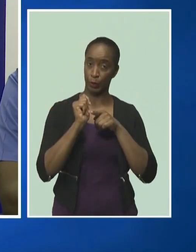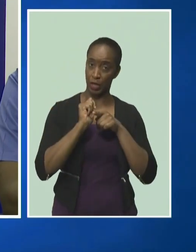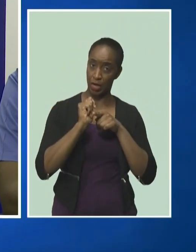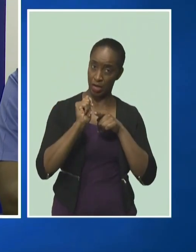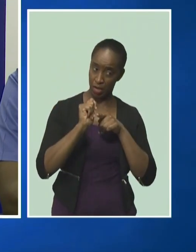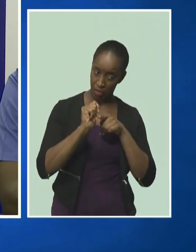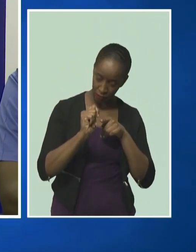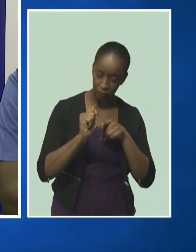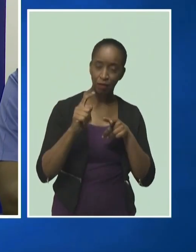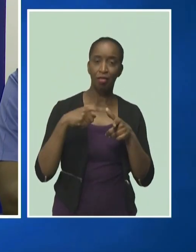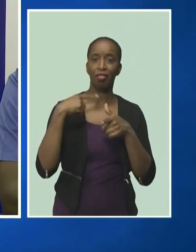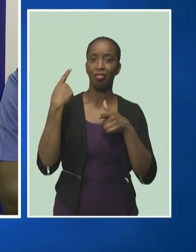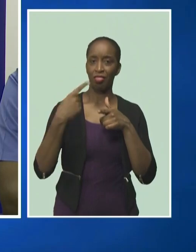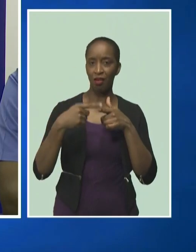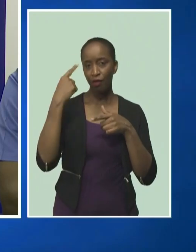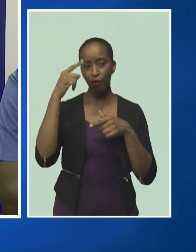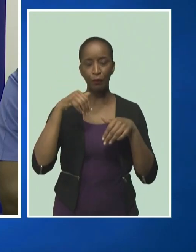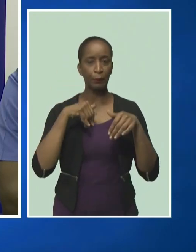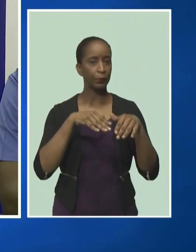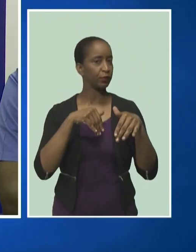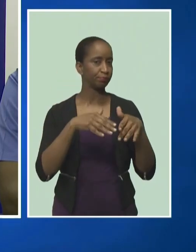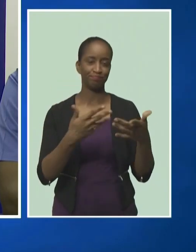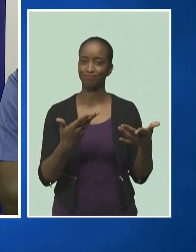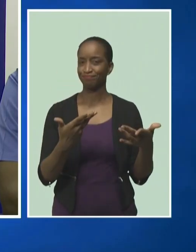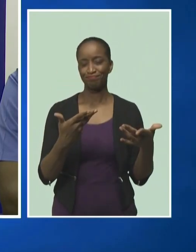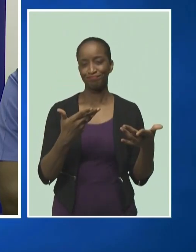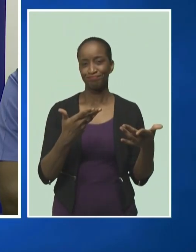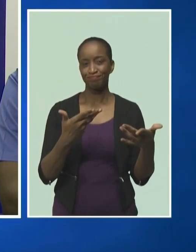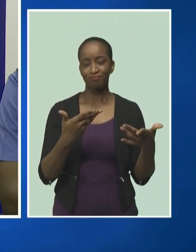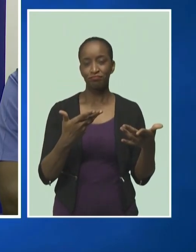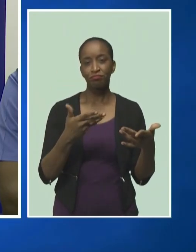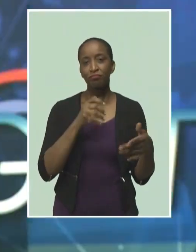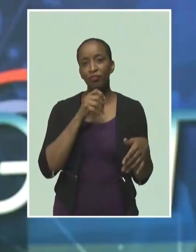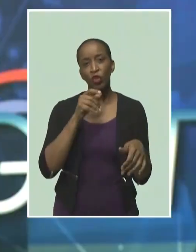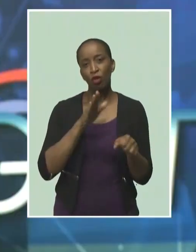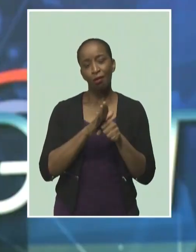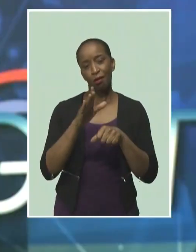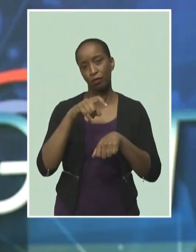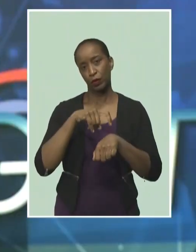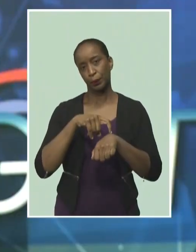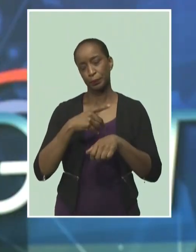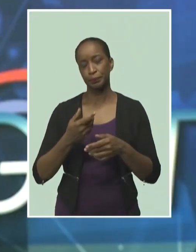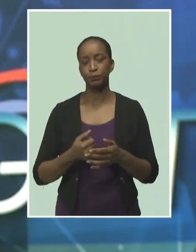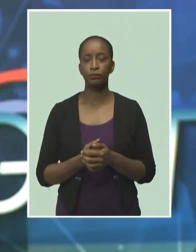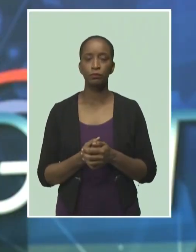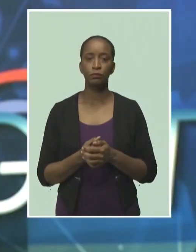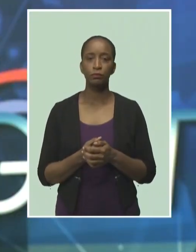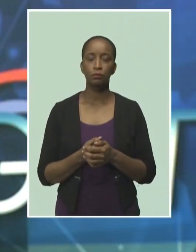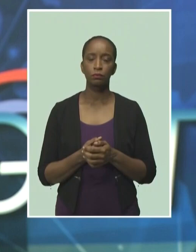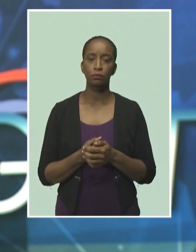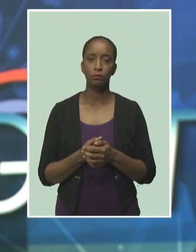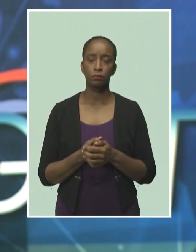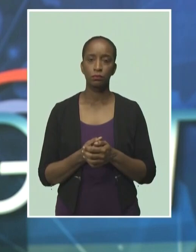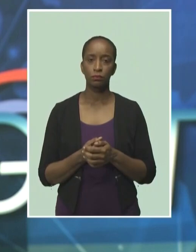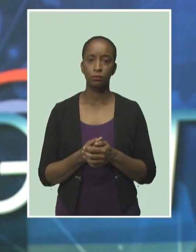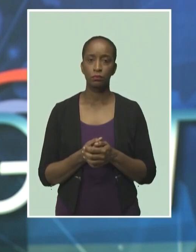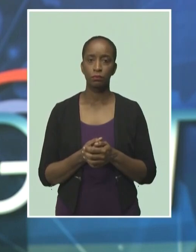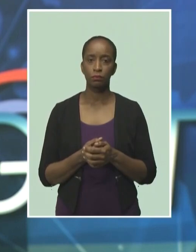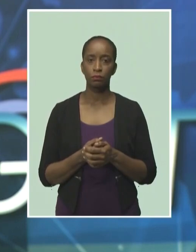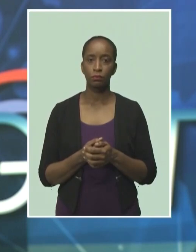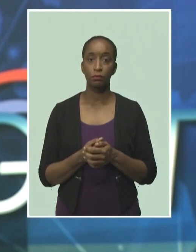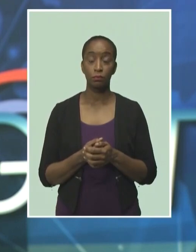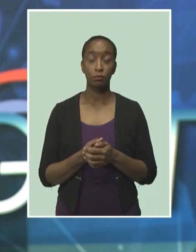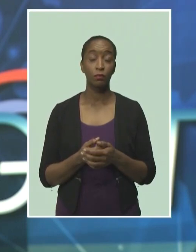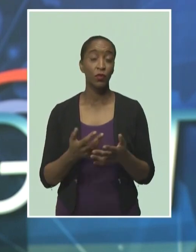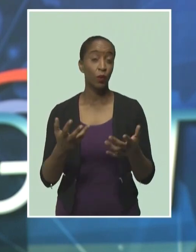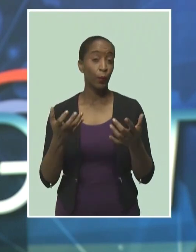for the parade to come off seamlessly. So that was a no-go. In encouraging Barbadians to come out, Chief of